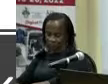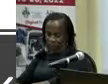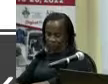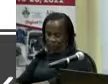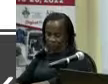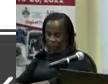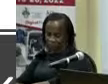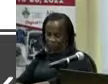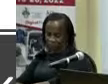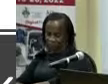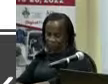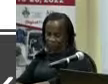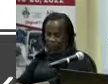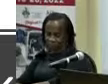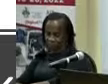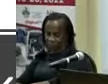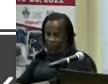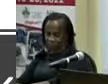seventh,